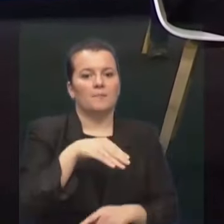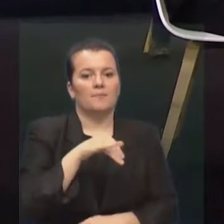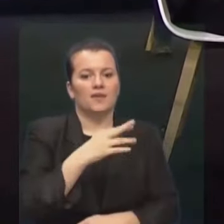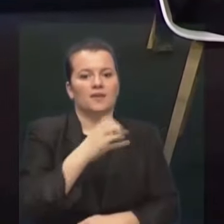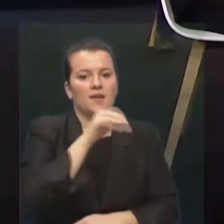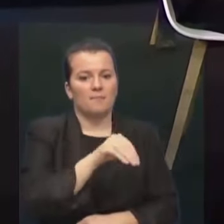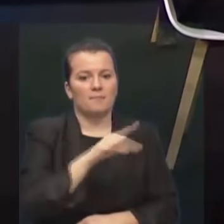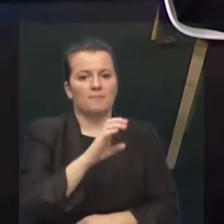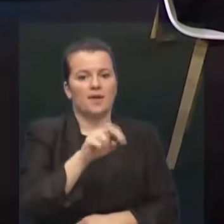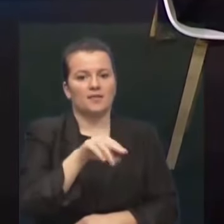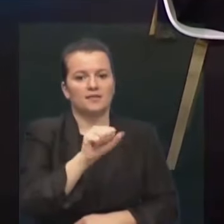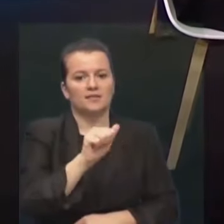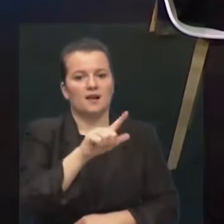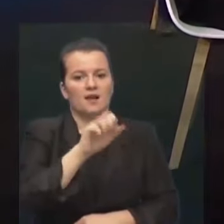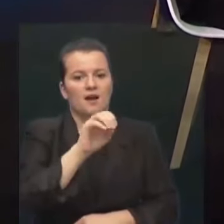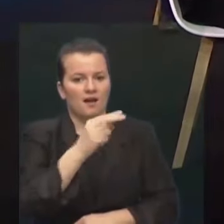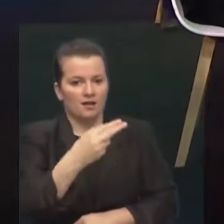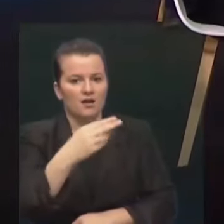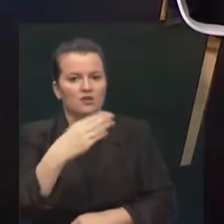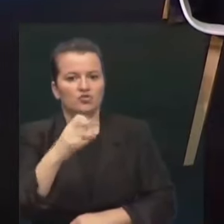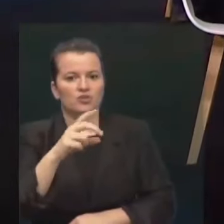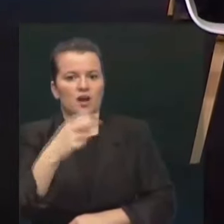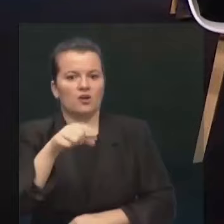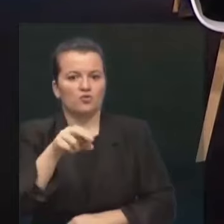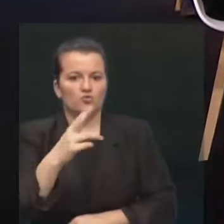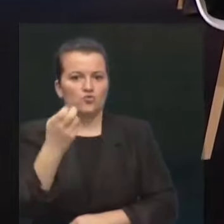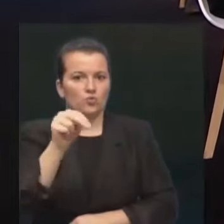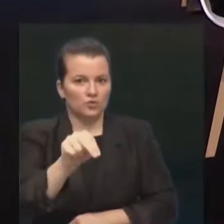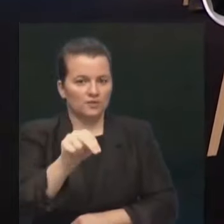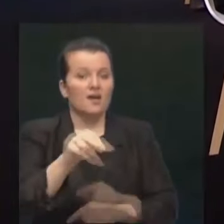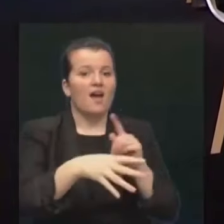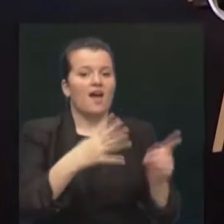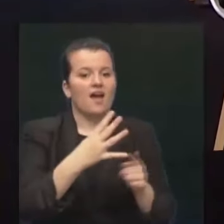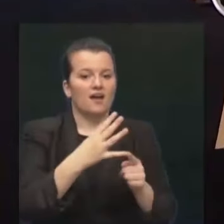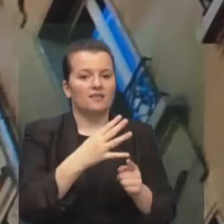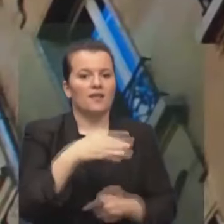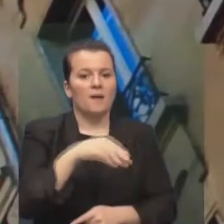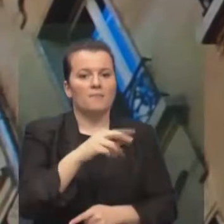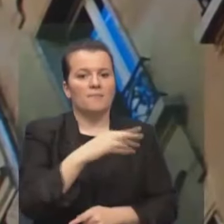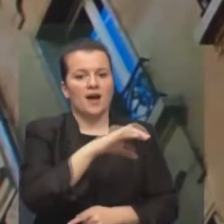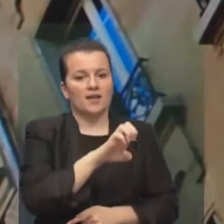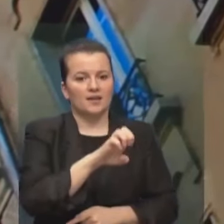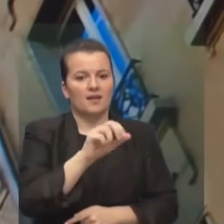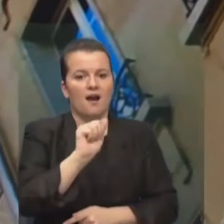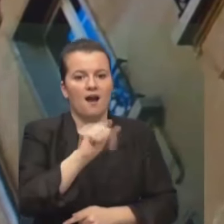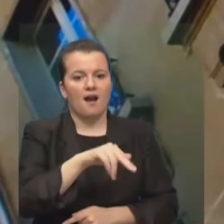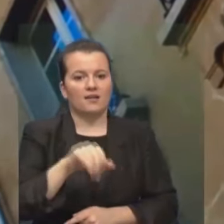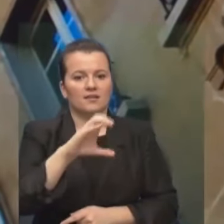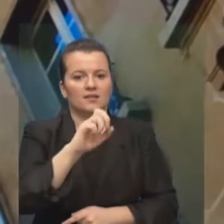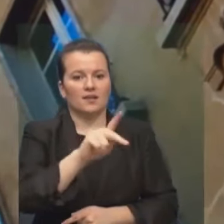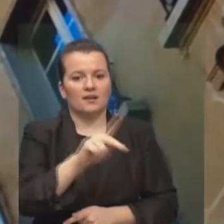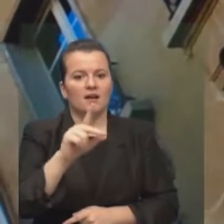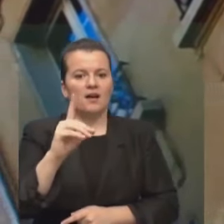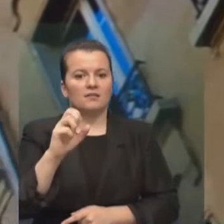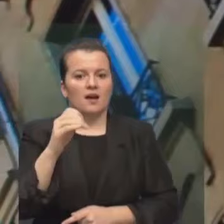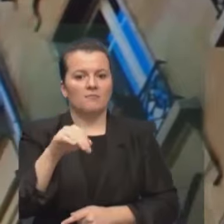who is an independent director, and Mrs. Marie-Annie Darmaillac, who is also an independent independent director.